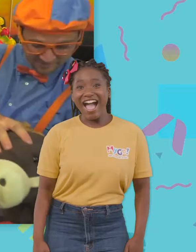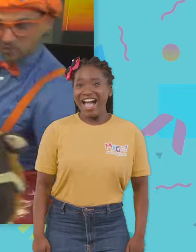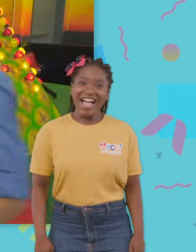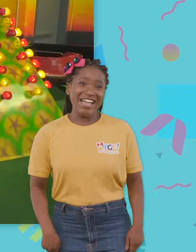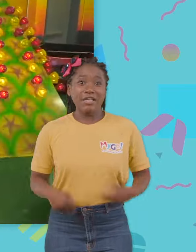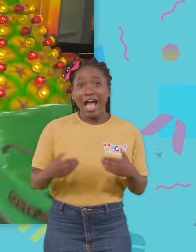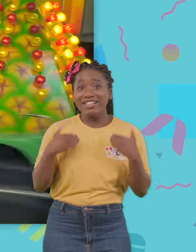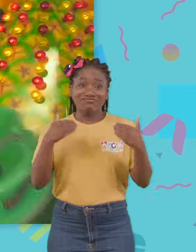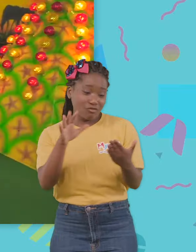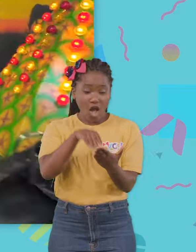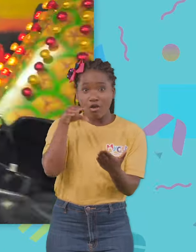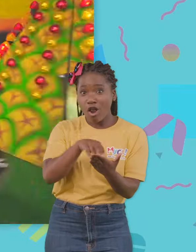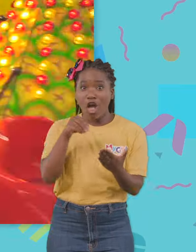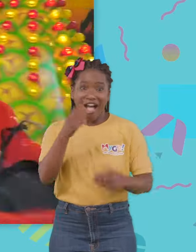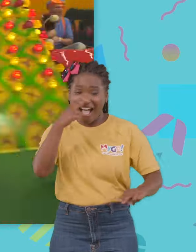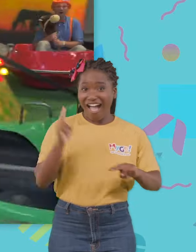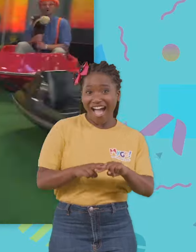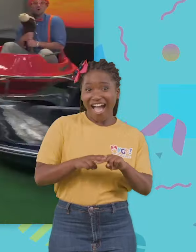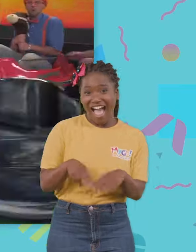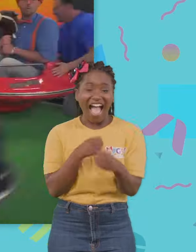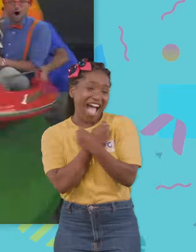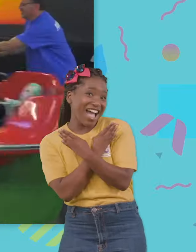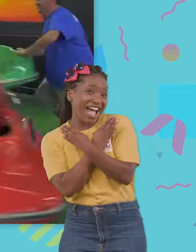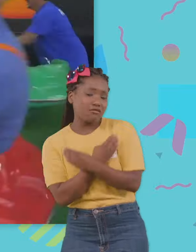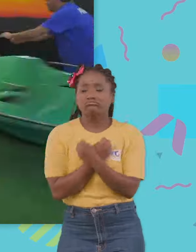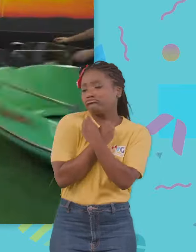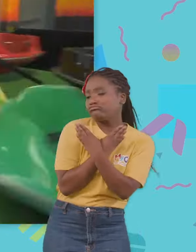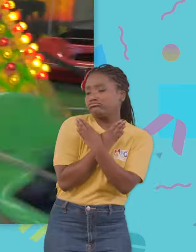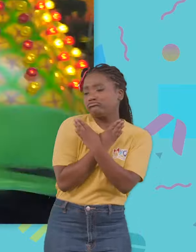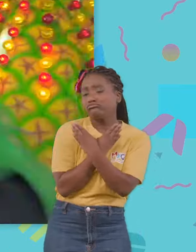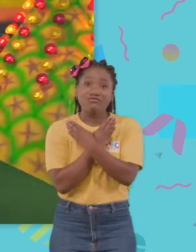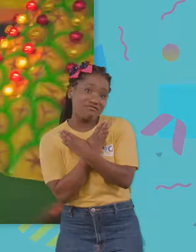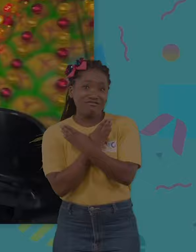Come on everyone, let's make learning fun.